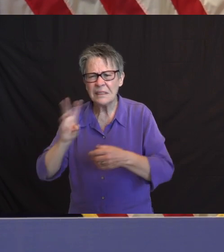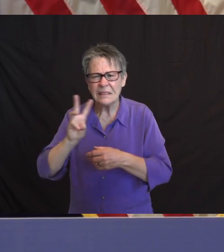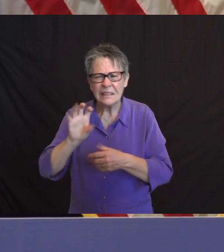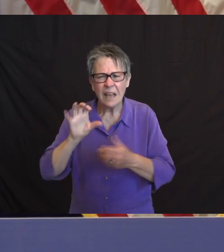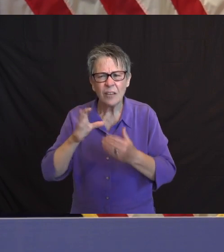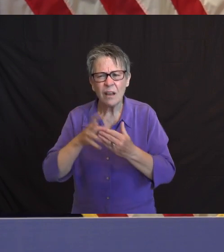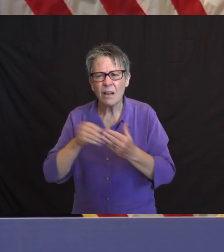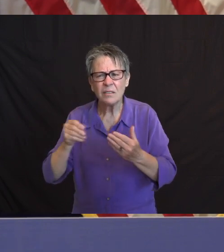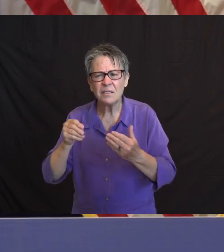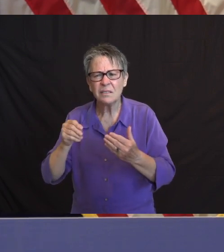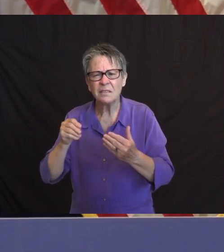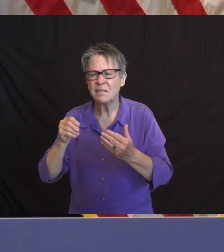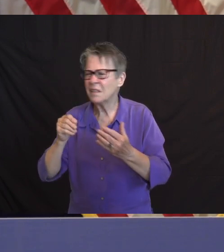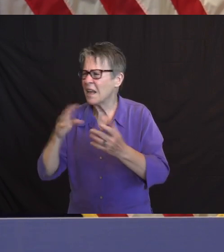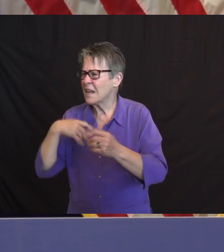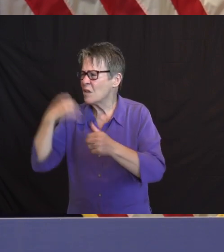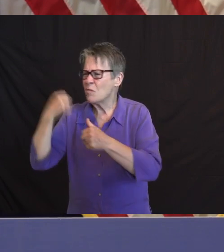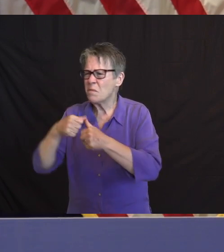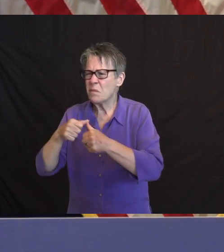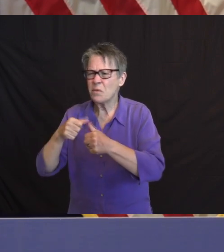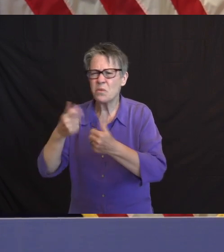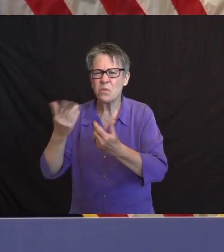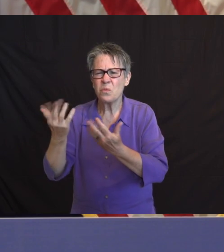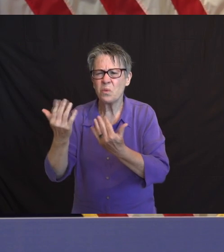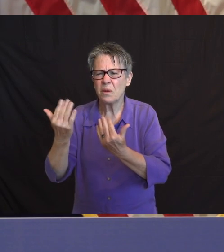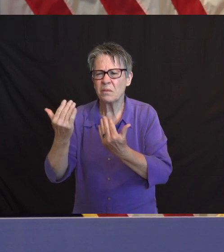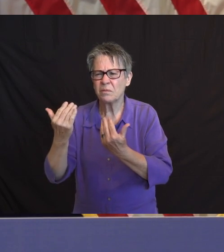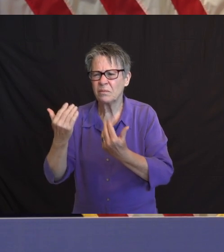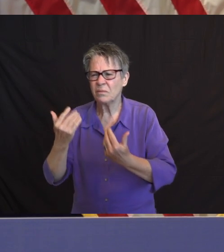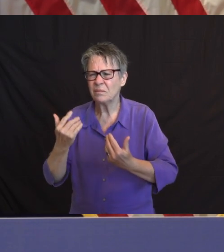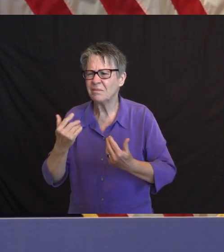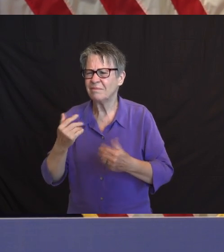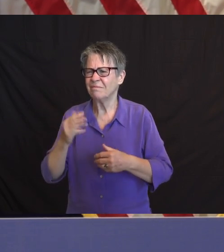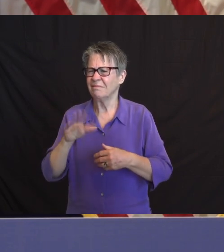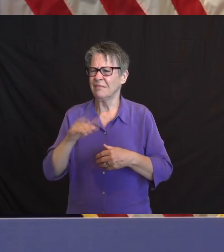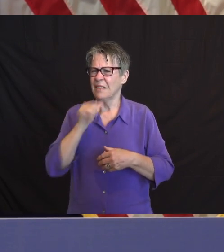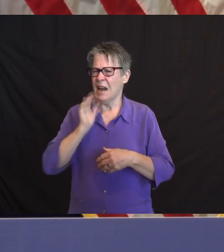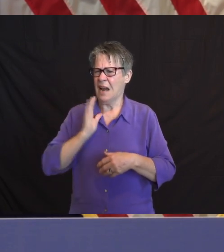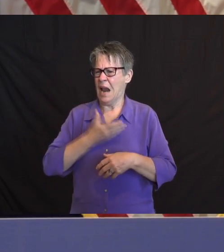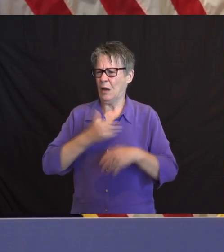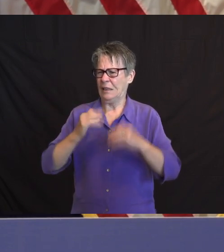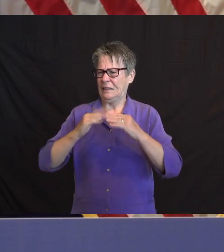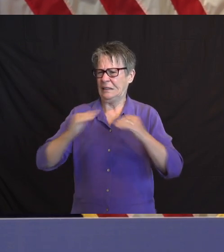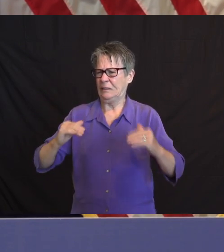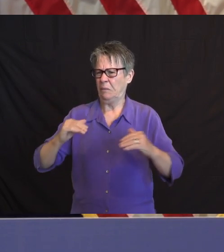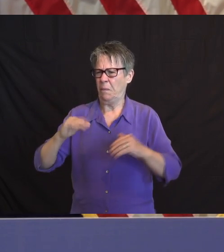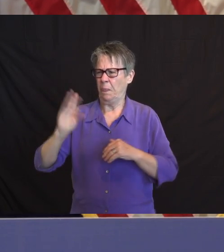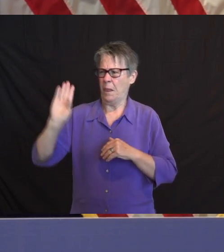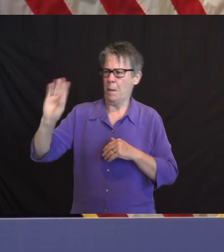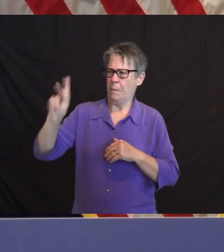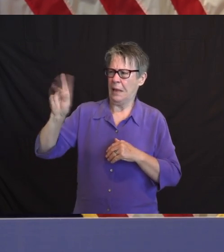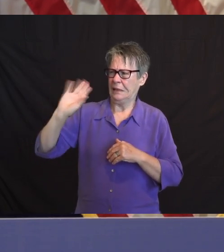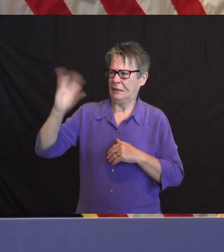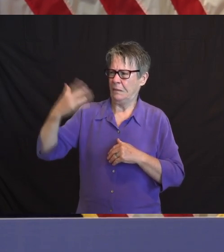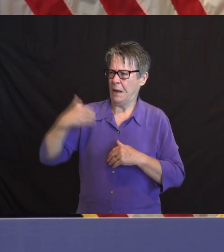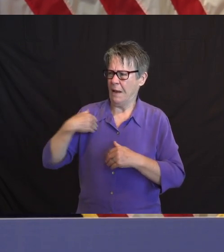you. It was not the state, it was not our systems. I believe one of the big banks that is involved in the direct deposits had